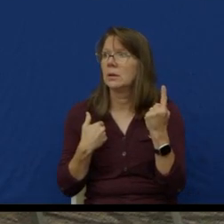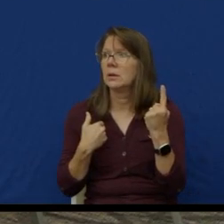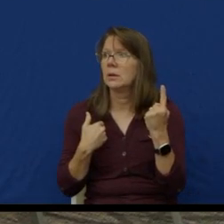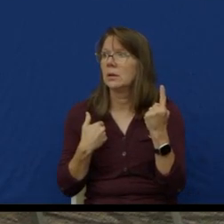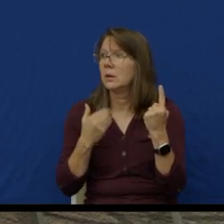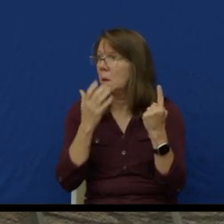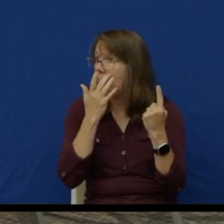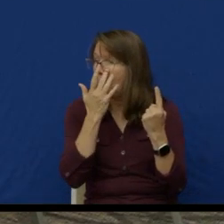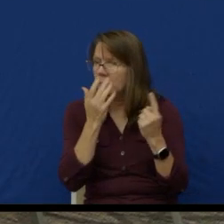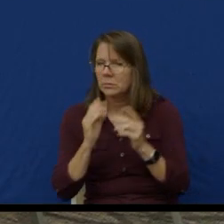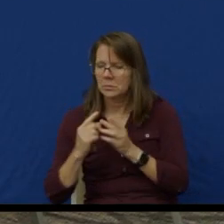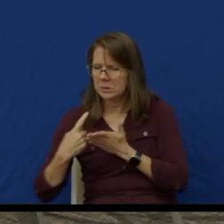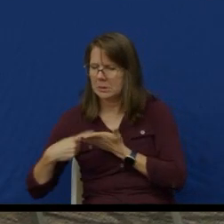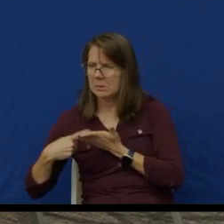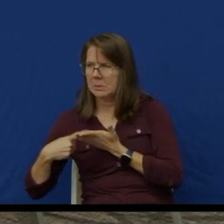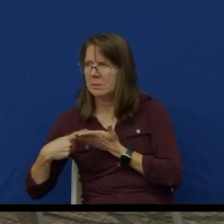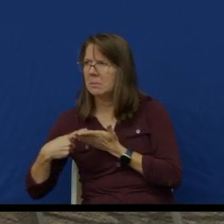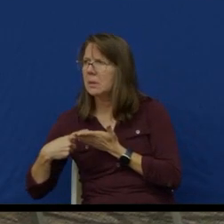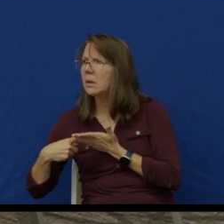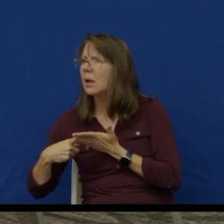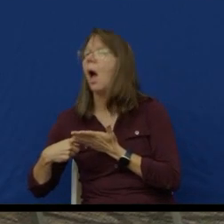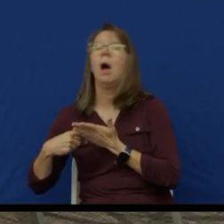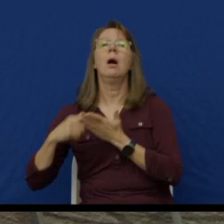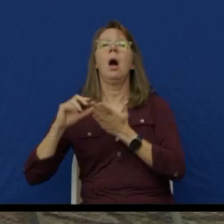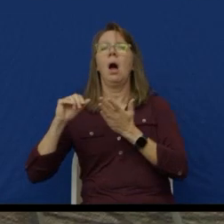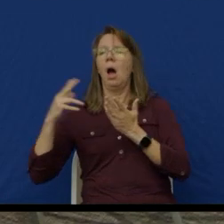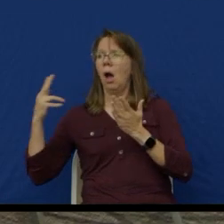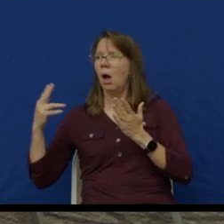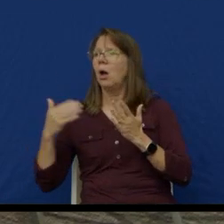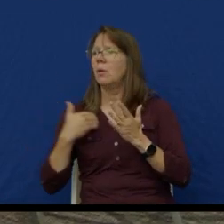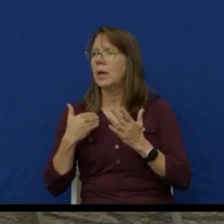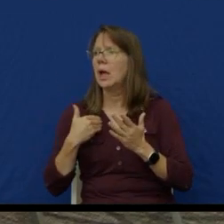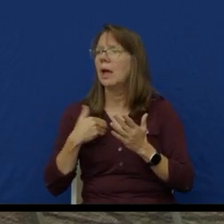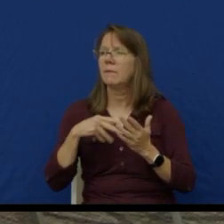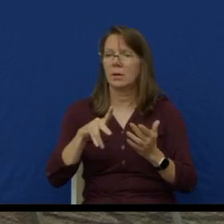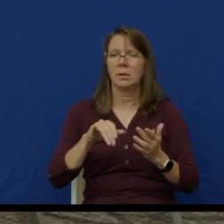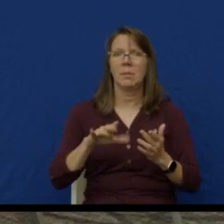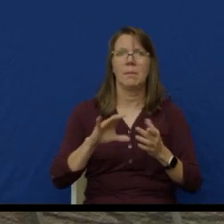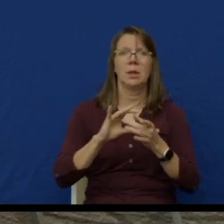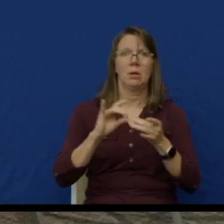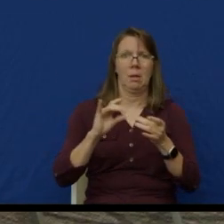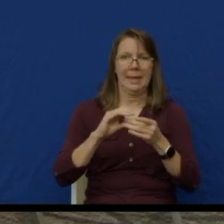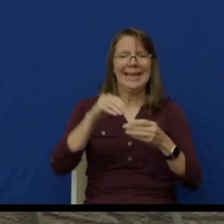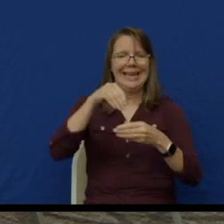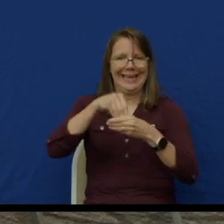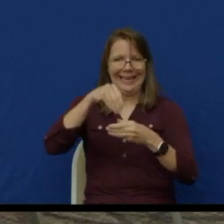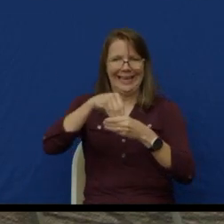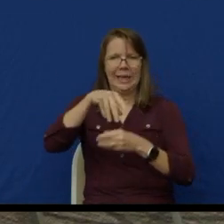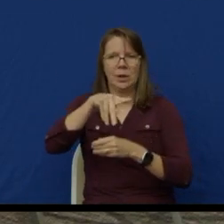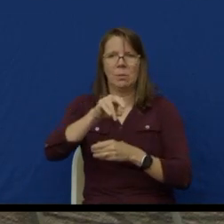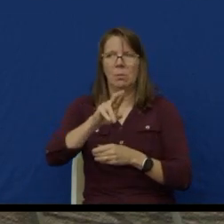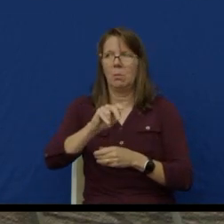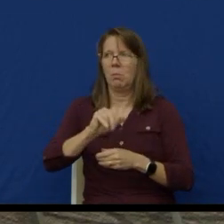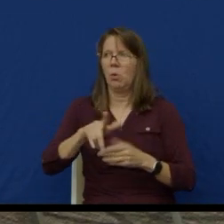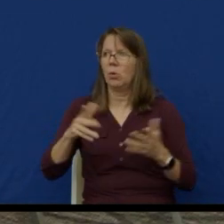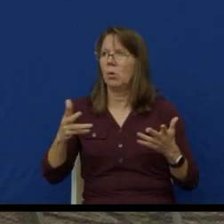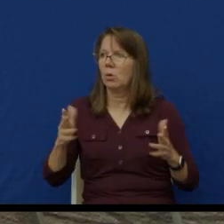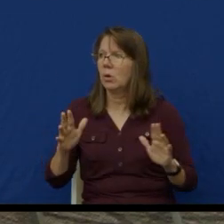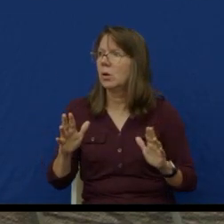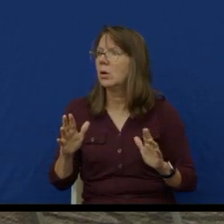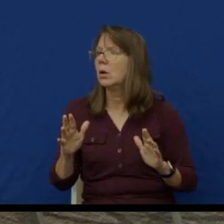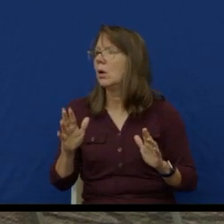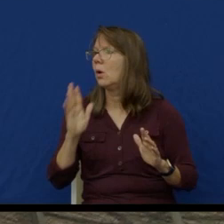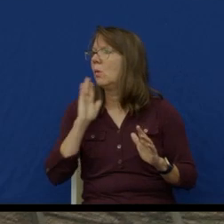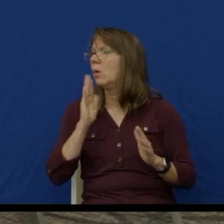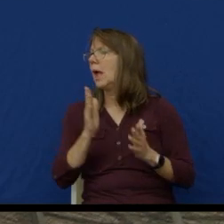person, one in the portal. There's a public comment in the portal. I didn't get that. We would ask